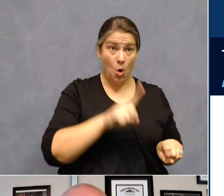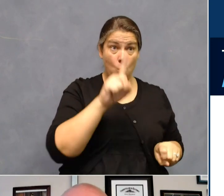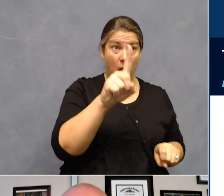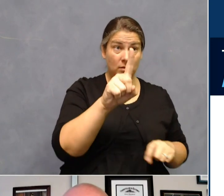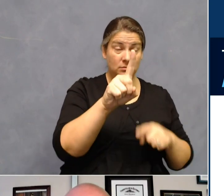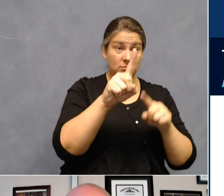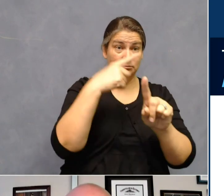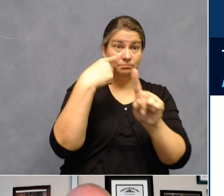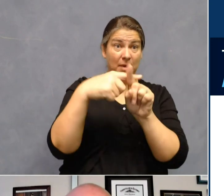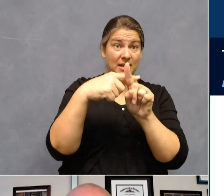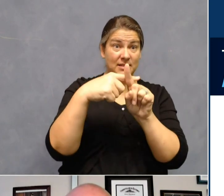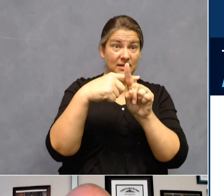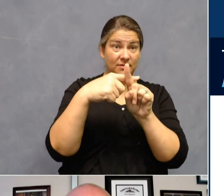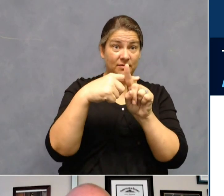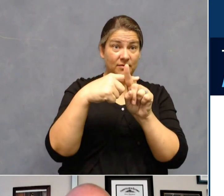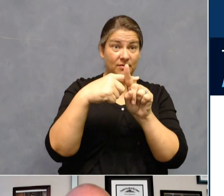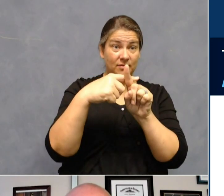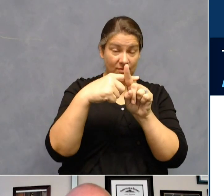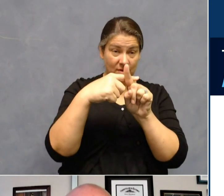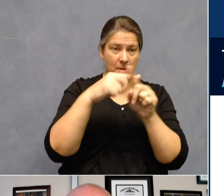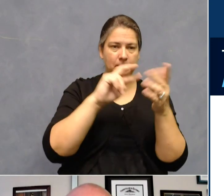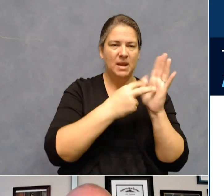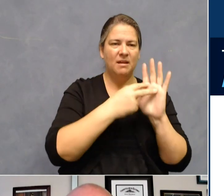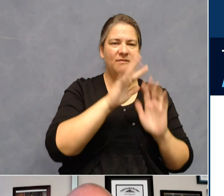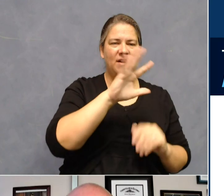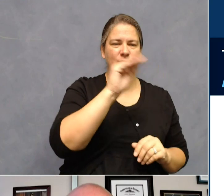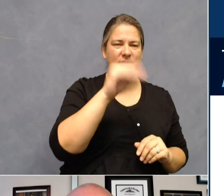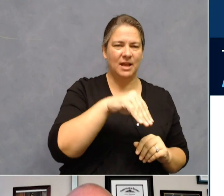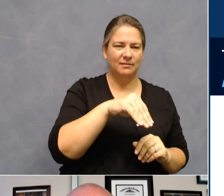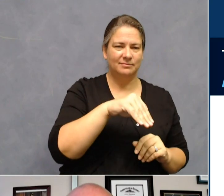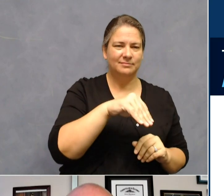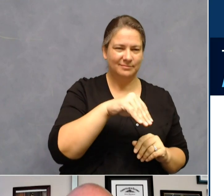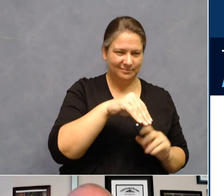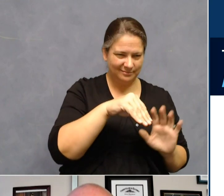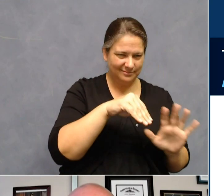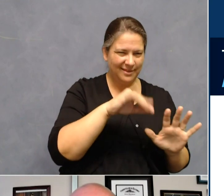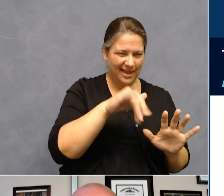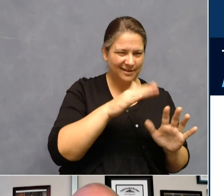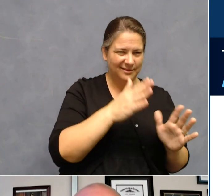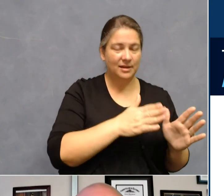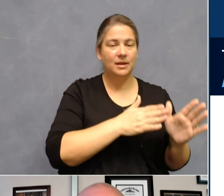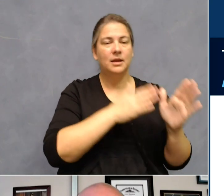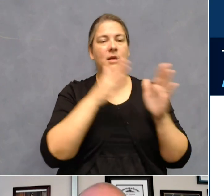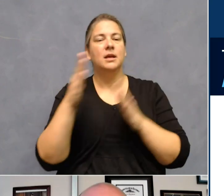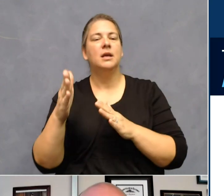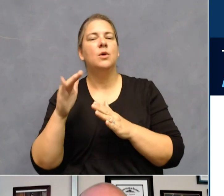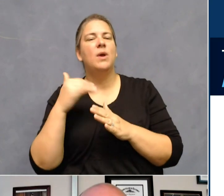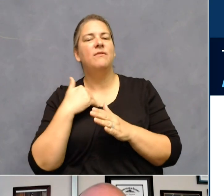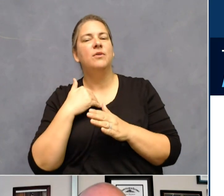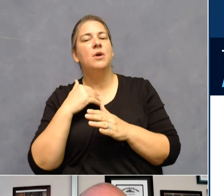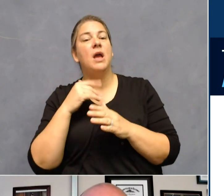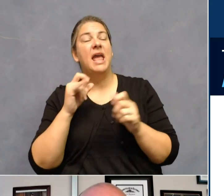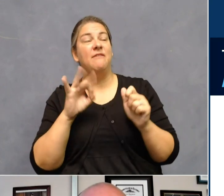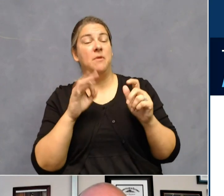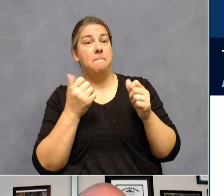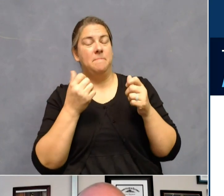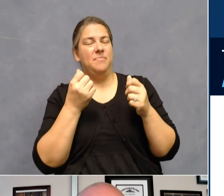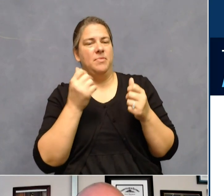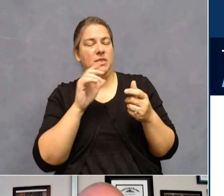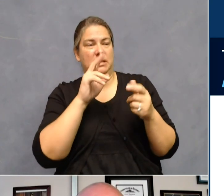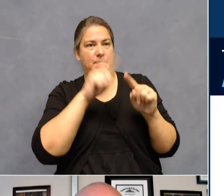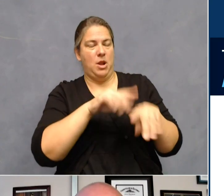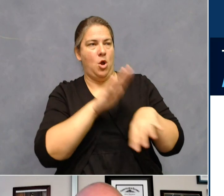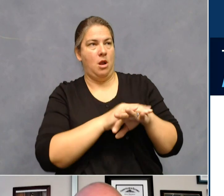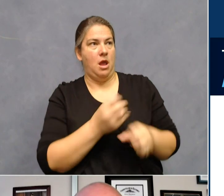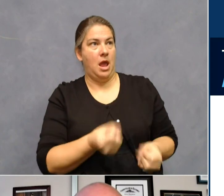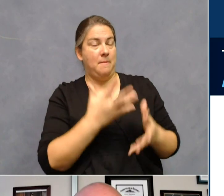and 5 people are positive, that's a 5% positivity rate. The bigger the numbers, the more we have to test to